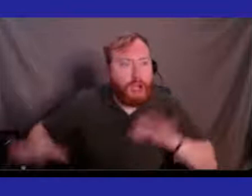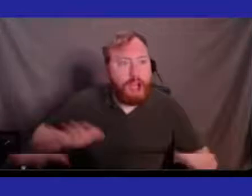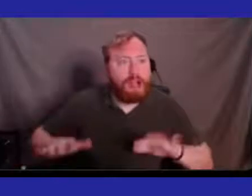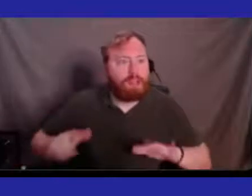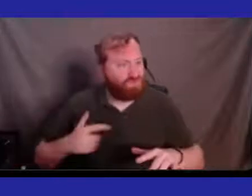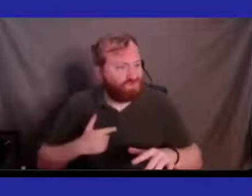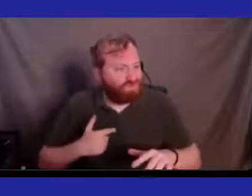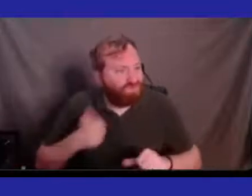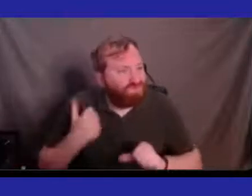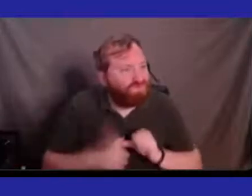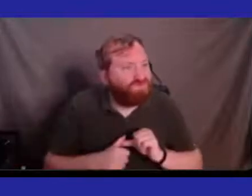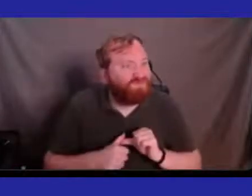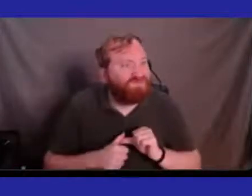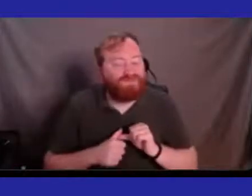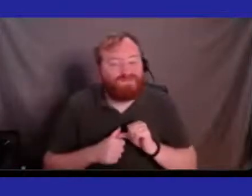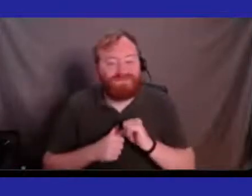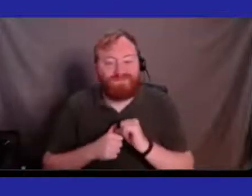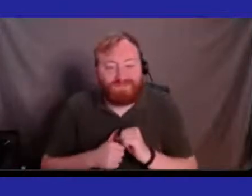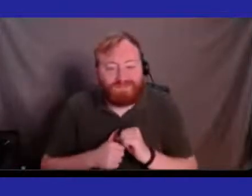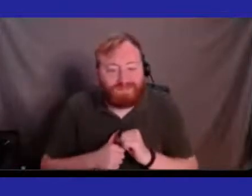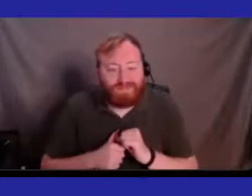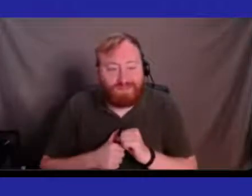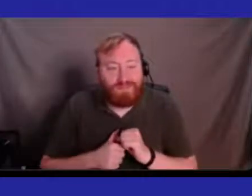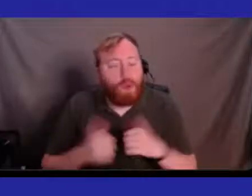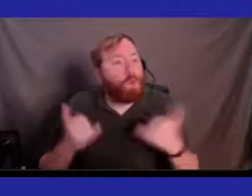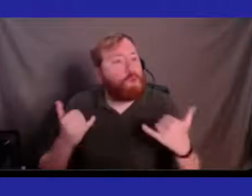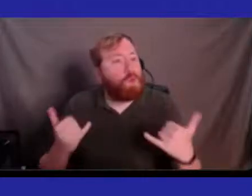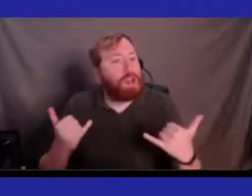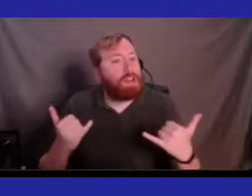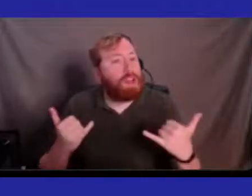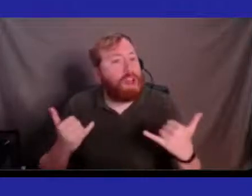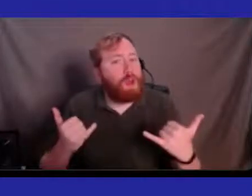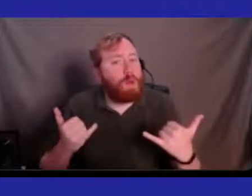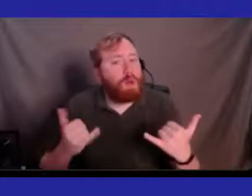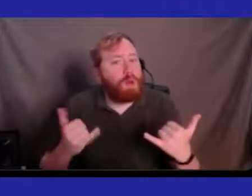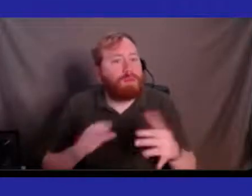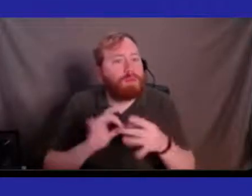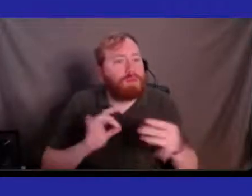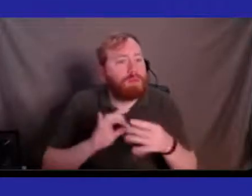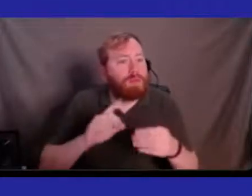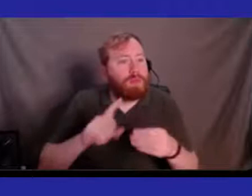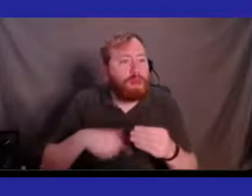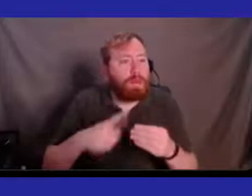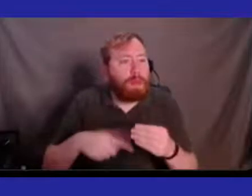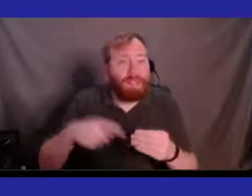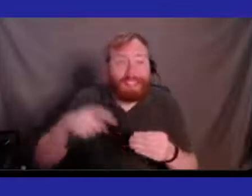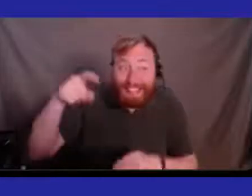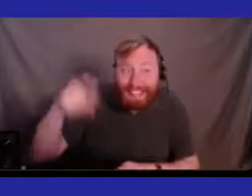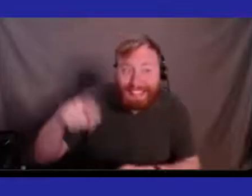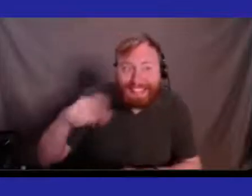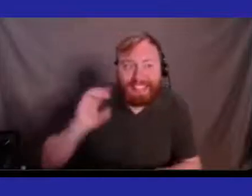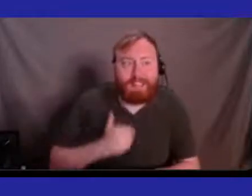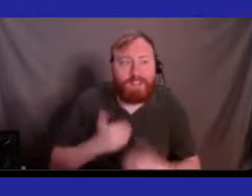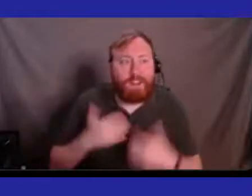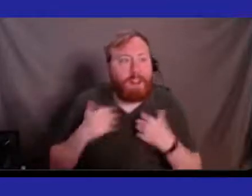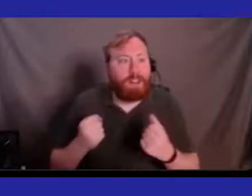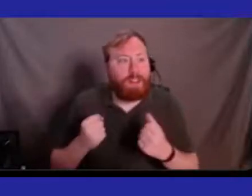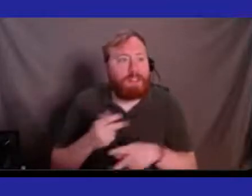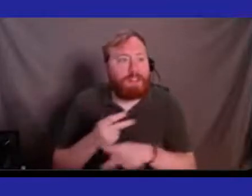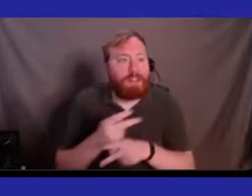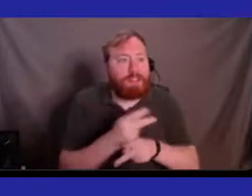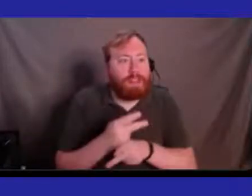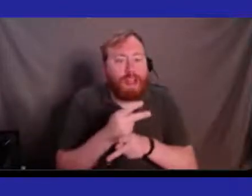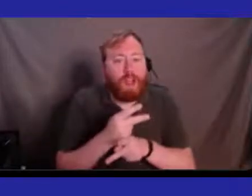York. Right now is to address the needs of our healthcare delivery. So whatever I can do. I know